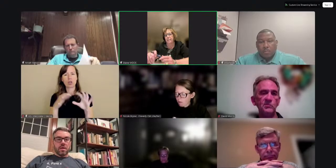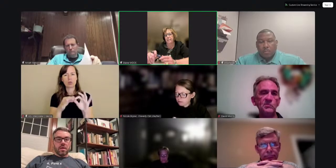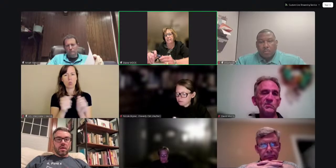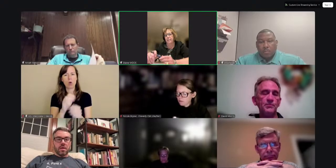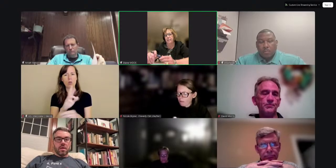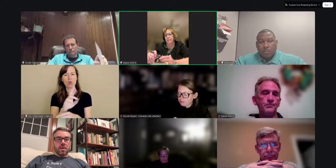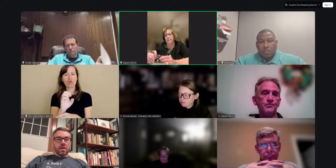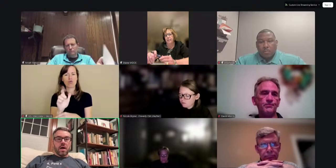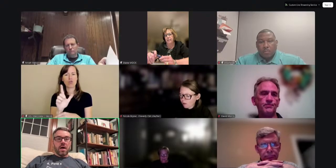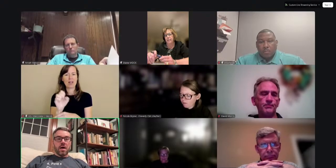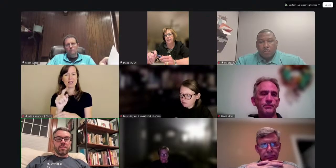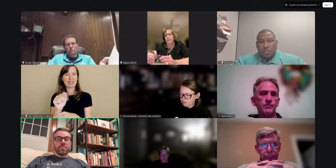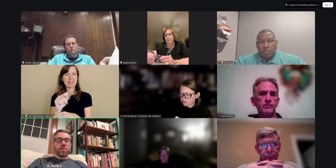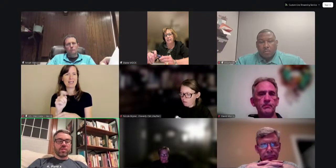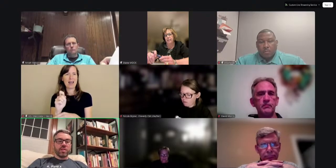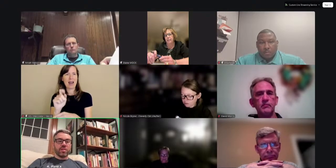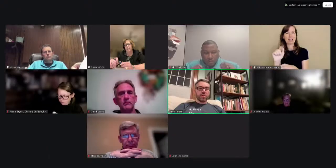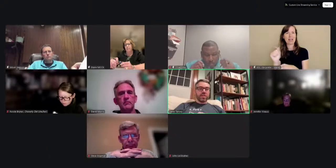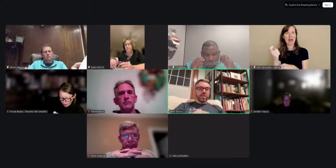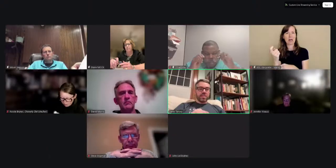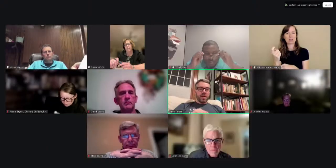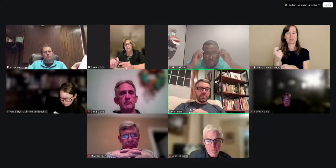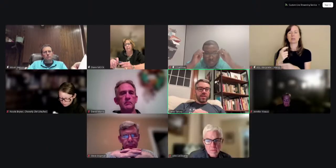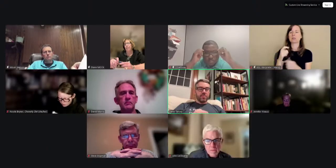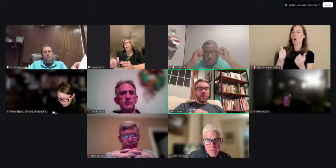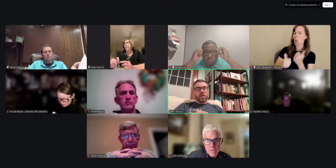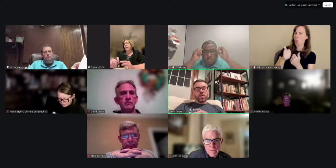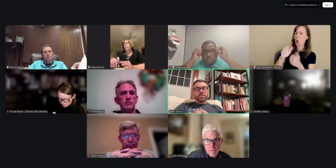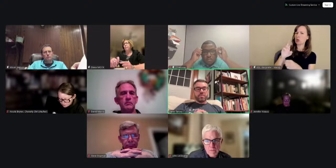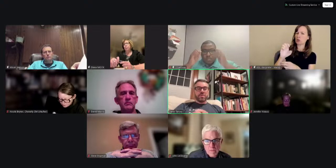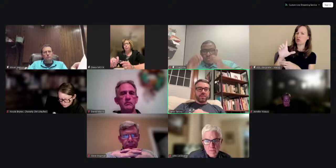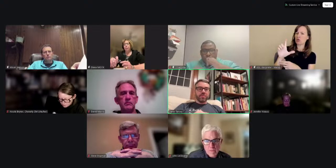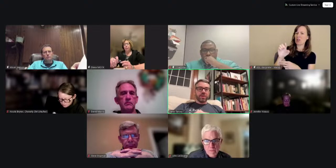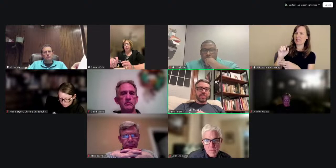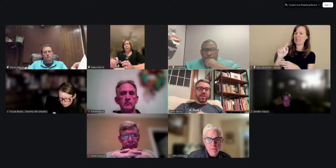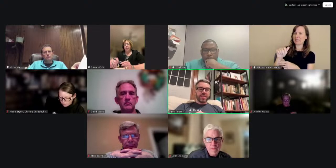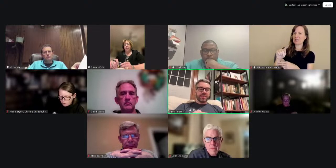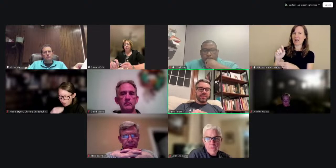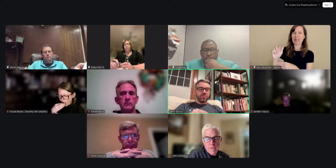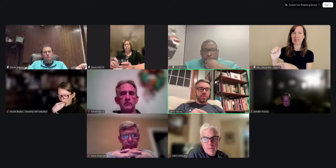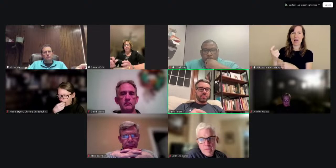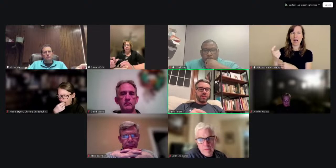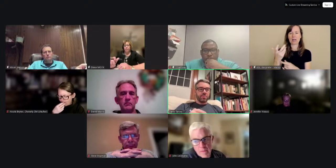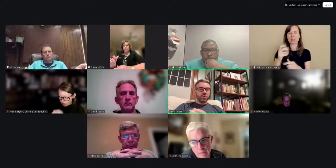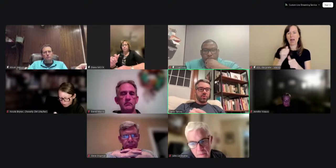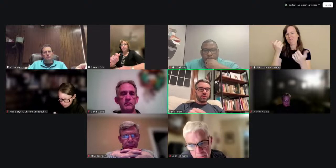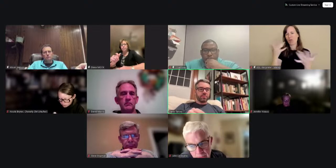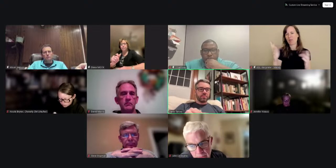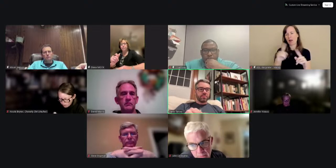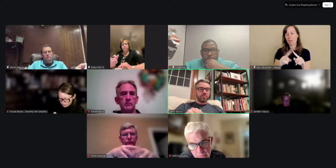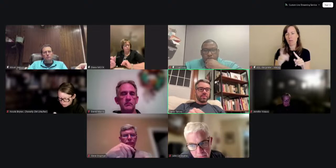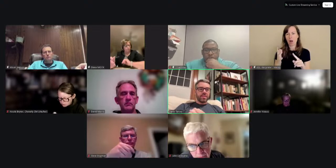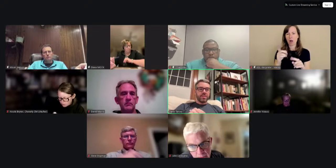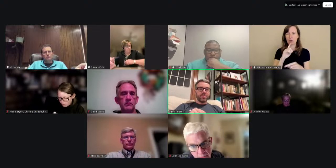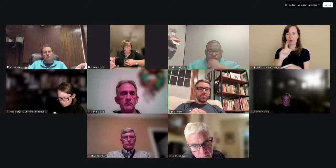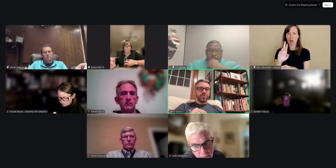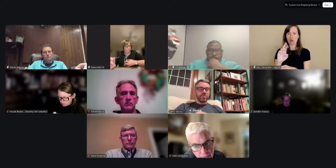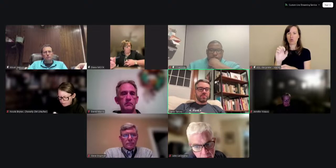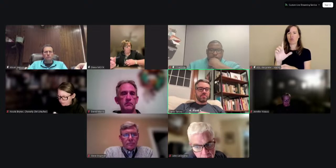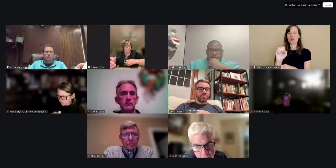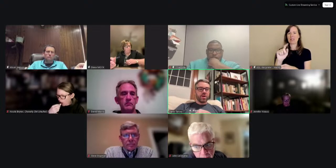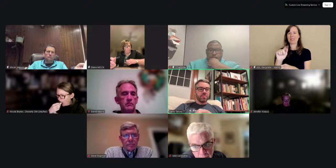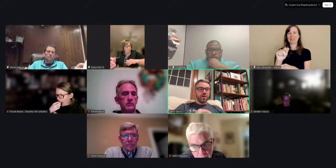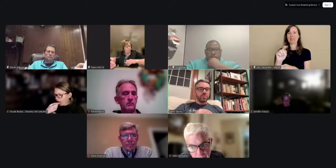tax? Mostly the real estate tax. Well, all of it, but the real estate tax is what people tend